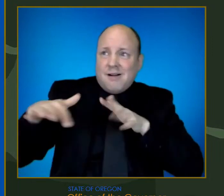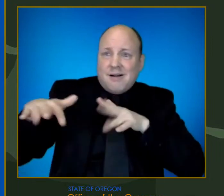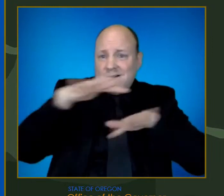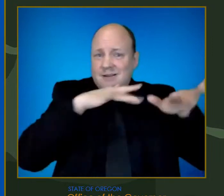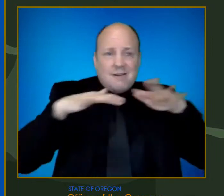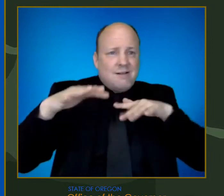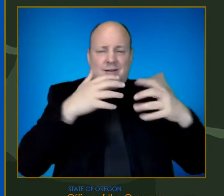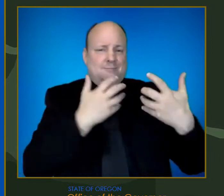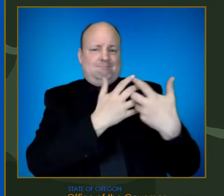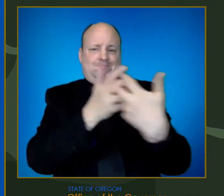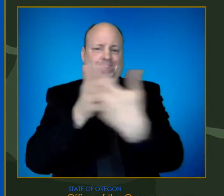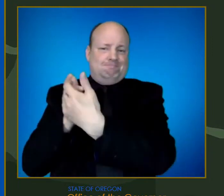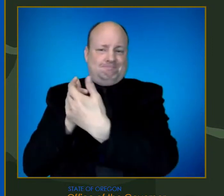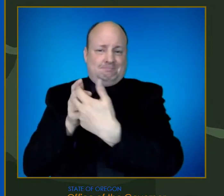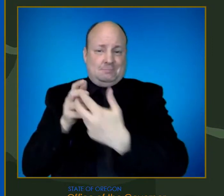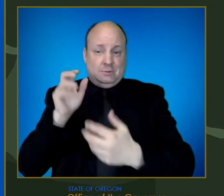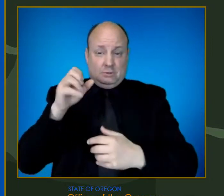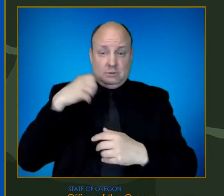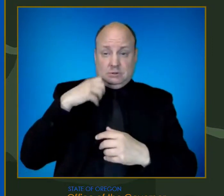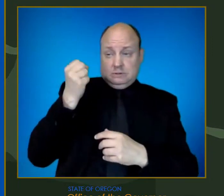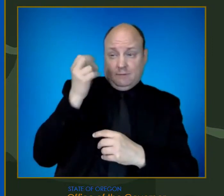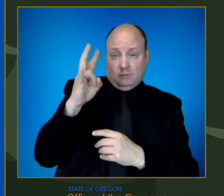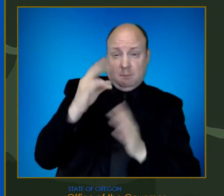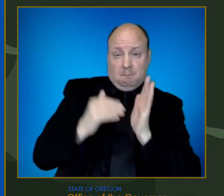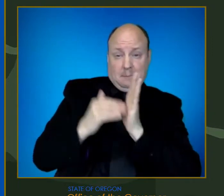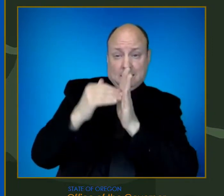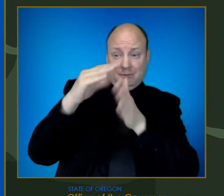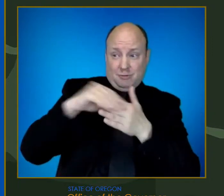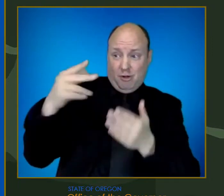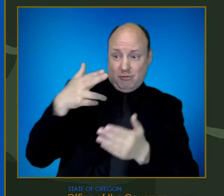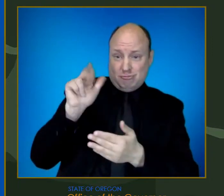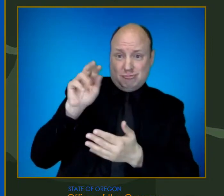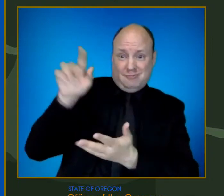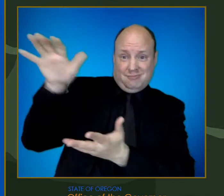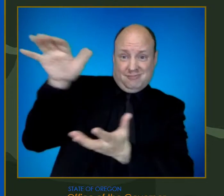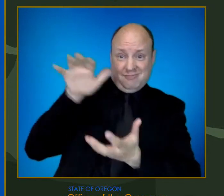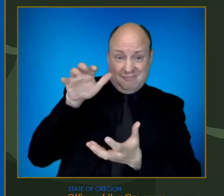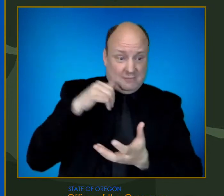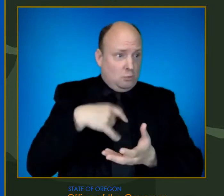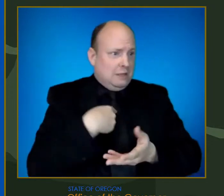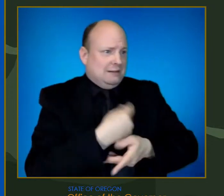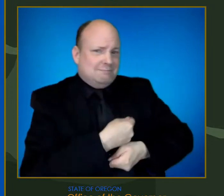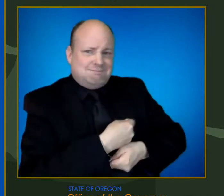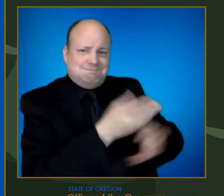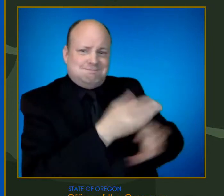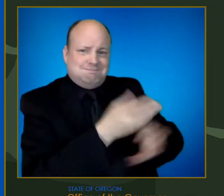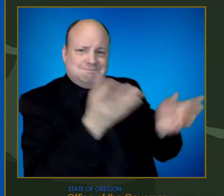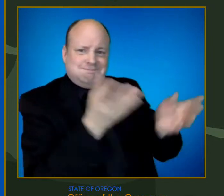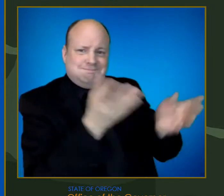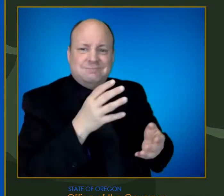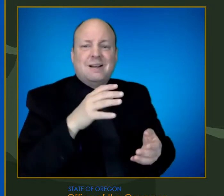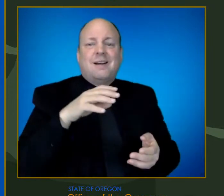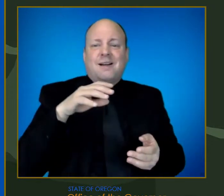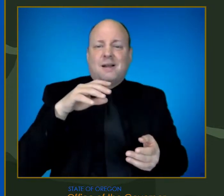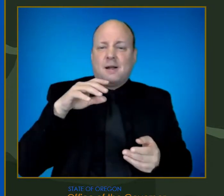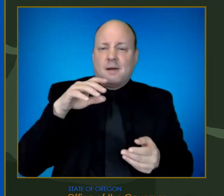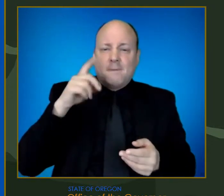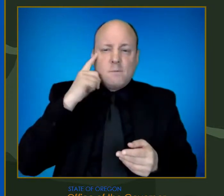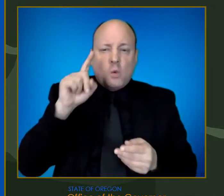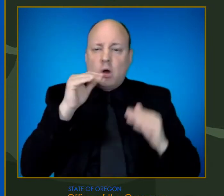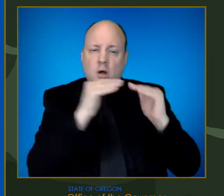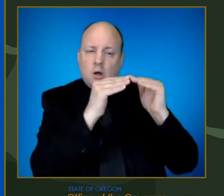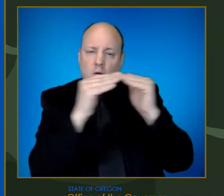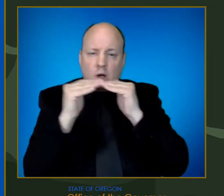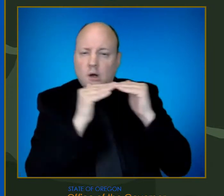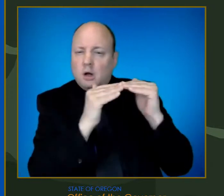for vaccine-focused outreach, in addition to more than 56 million in grants to nonprofits to address health equity. But these strategies